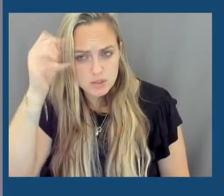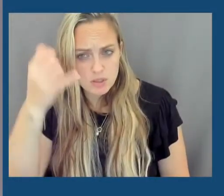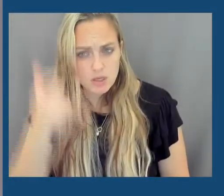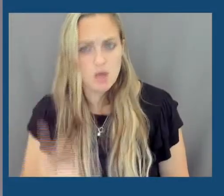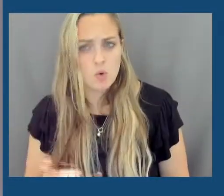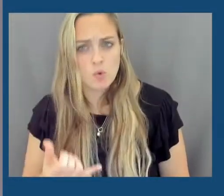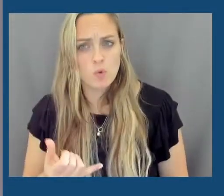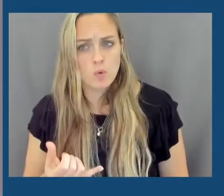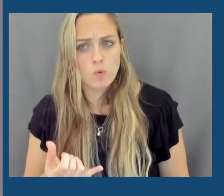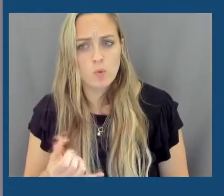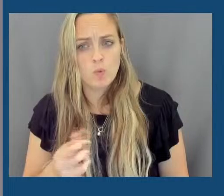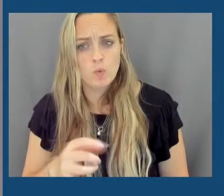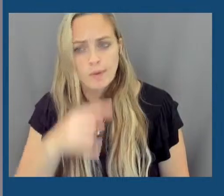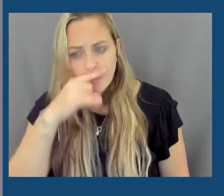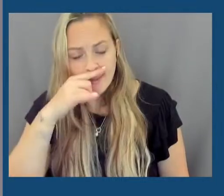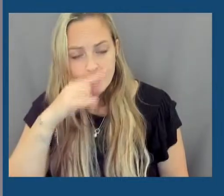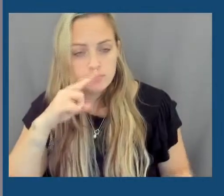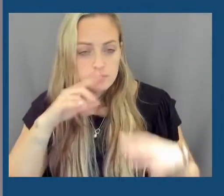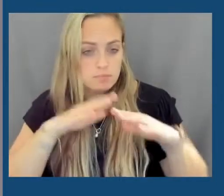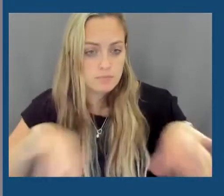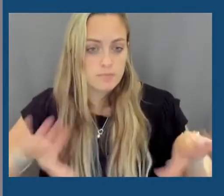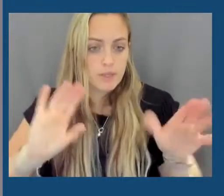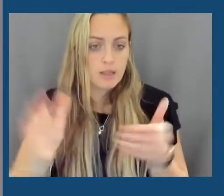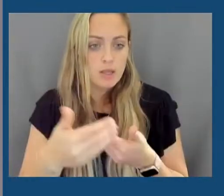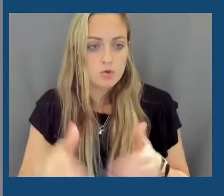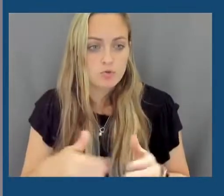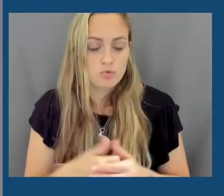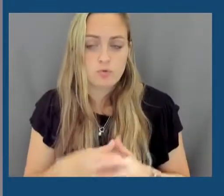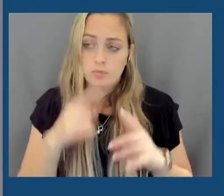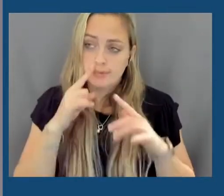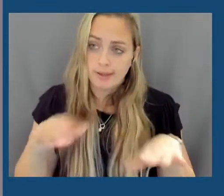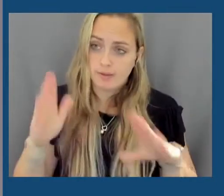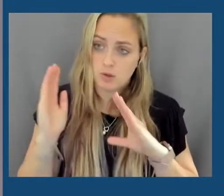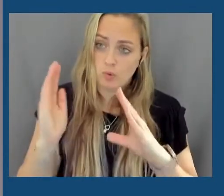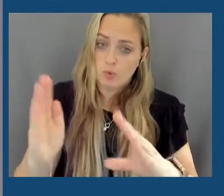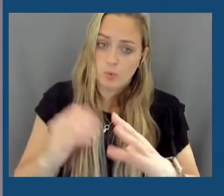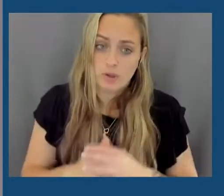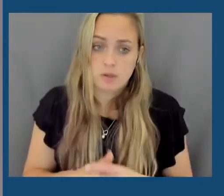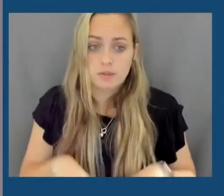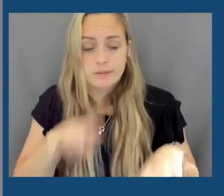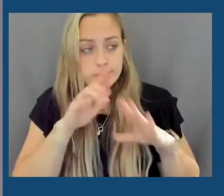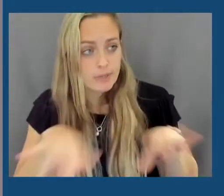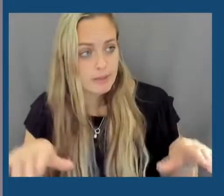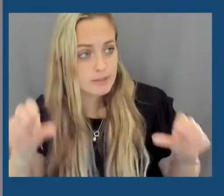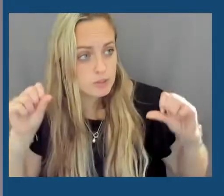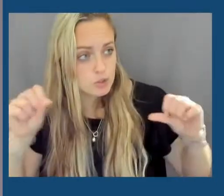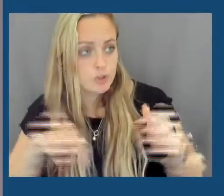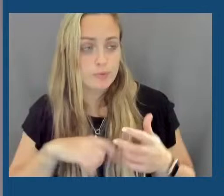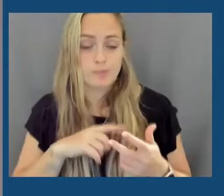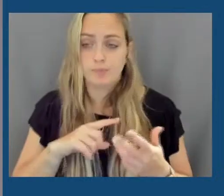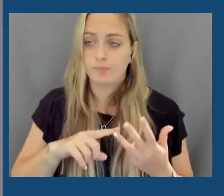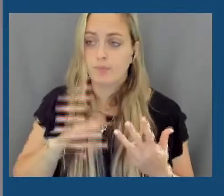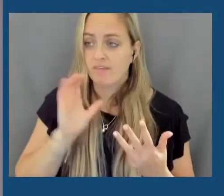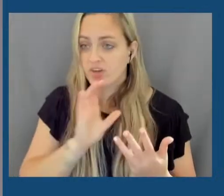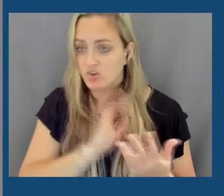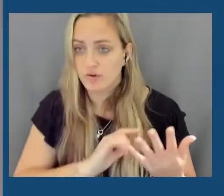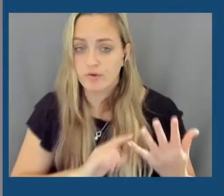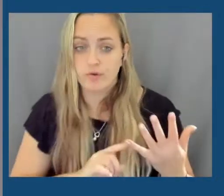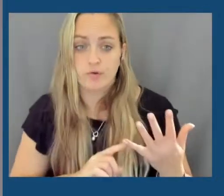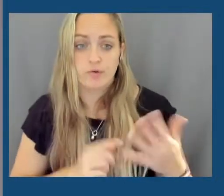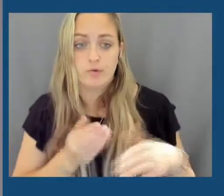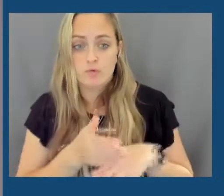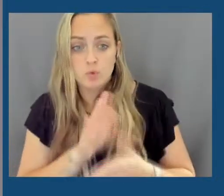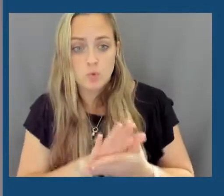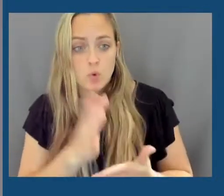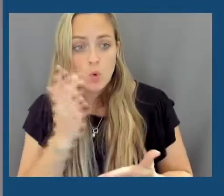are silent in classrooms, silent in the hallway, silent in gym, silent in the cafeterias, silent after school, because they're